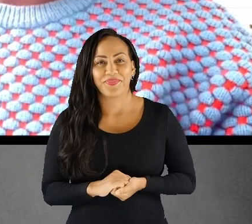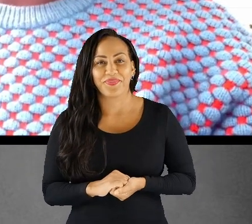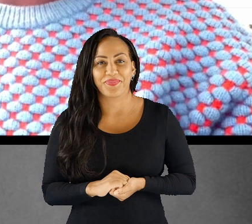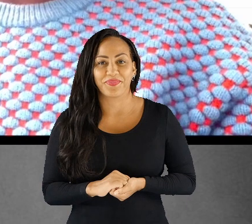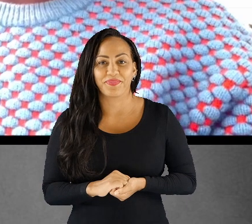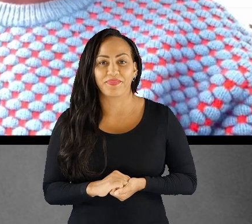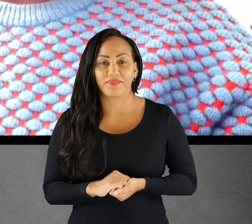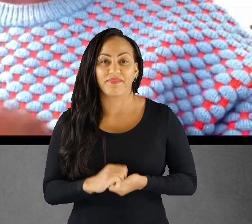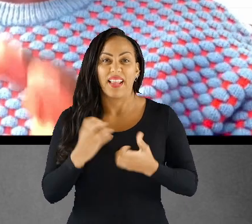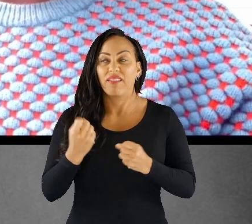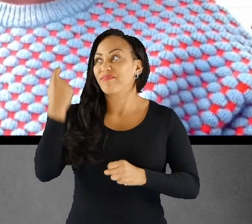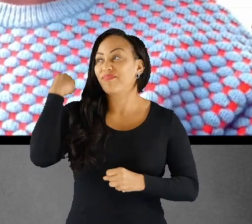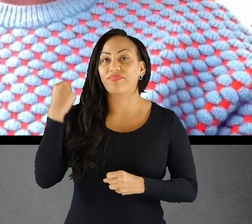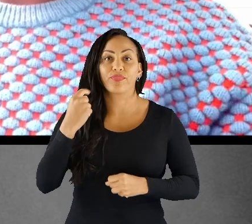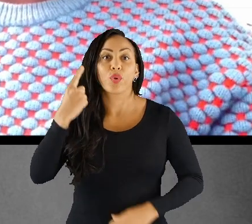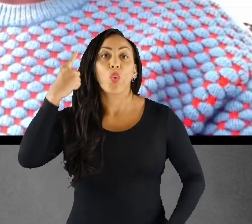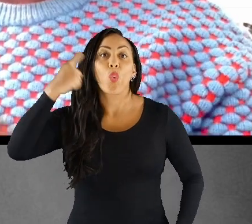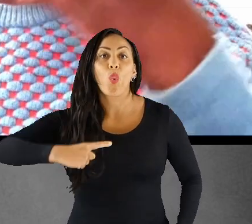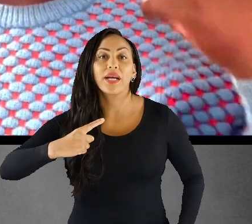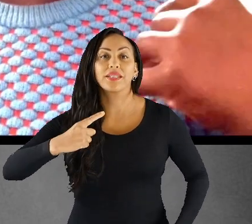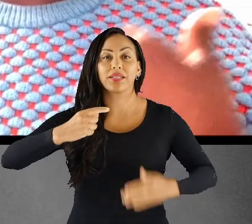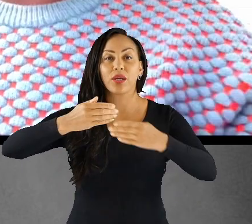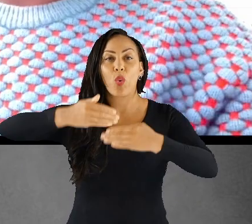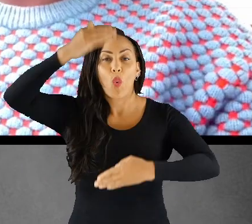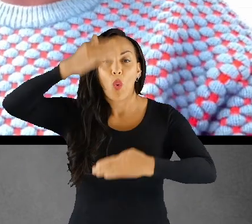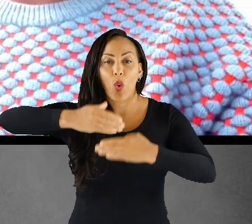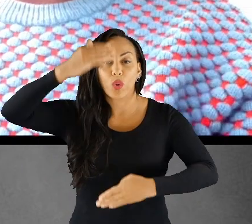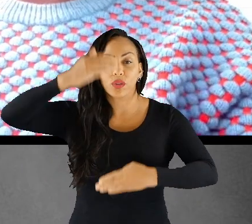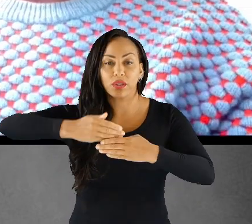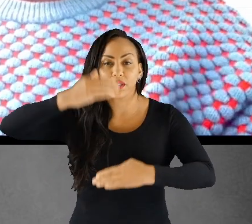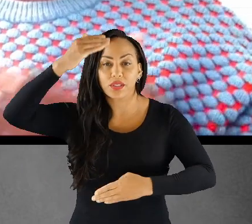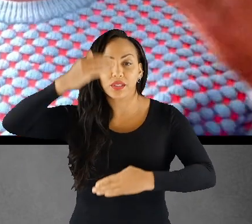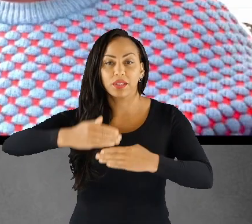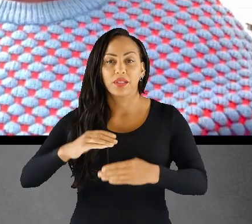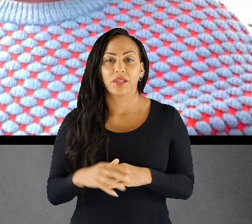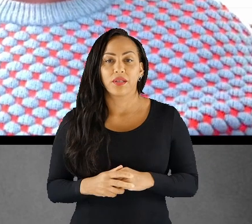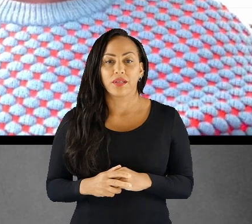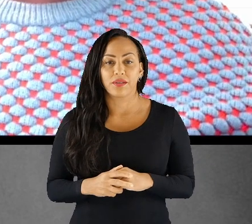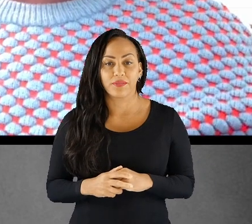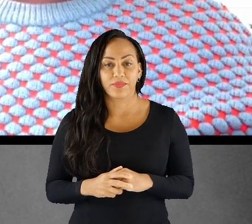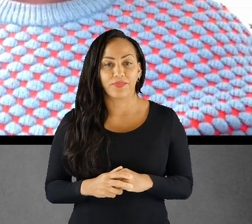with it's got white walls and there's a pink lamp in the background, and to